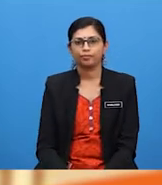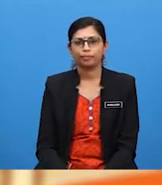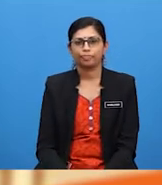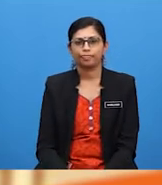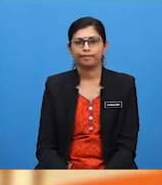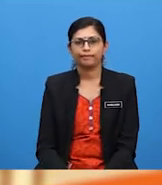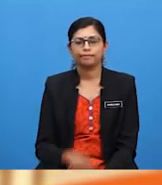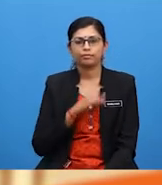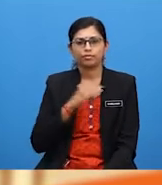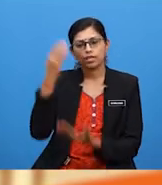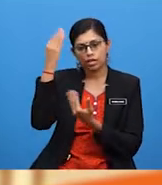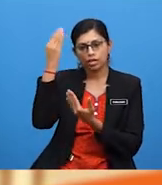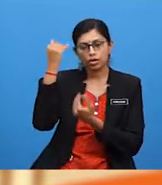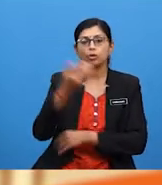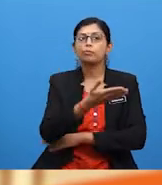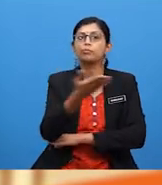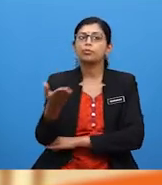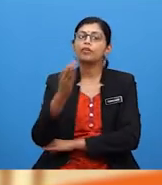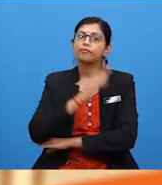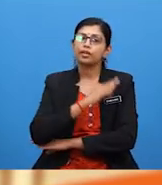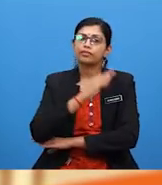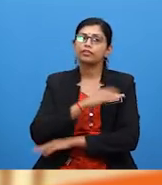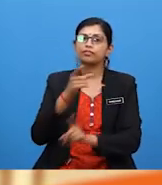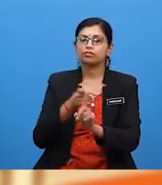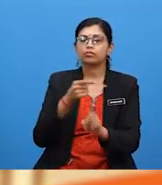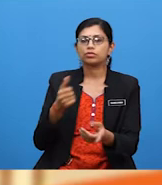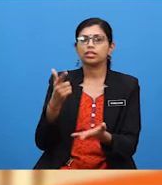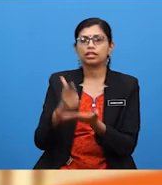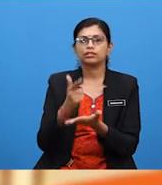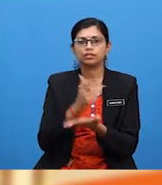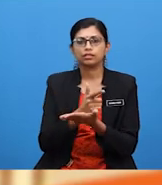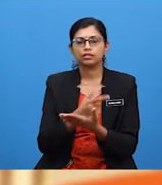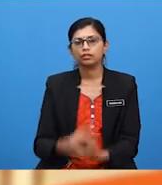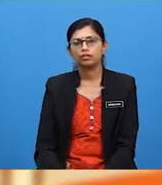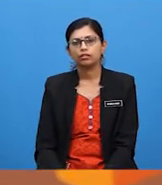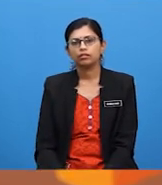I hope you have benefited from our lesson.